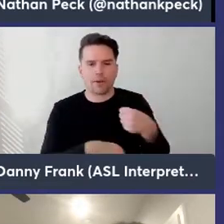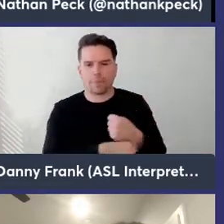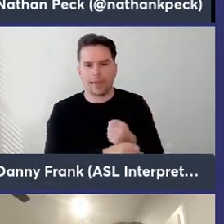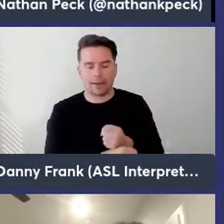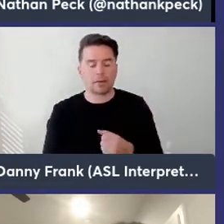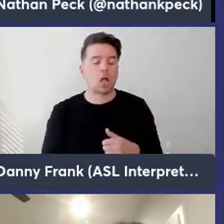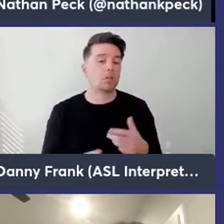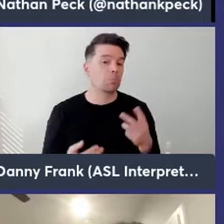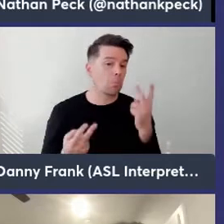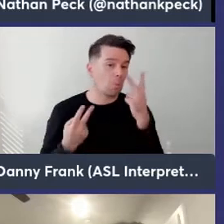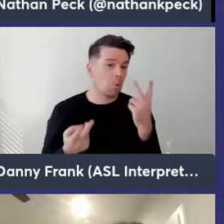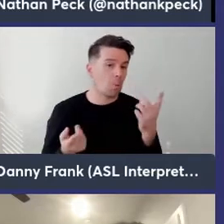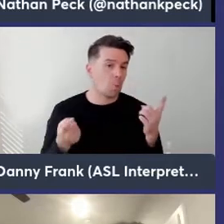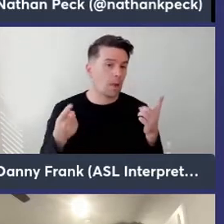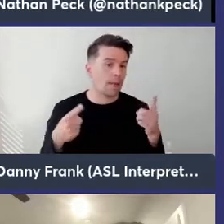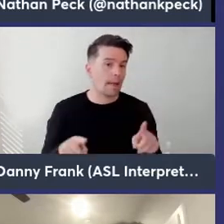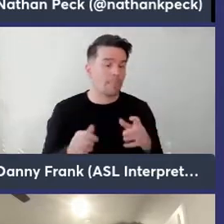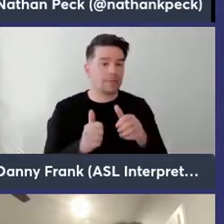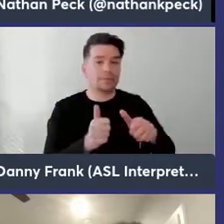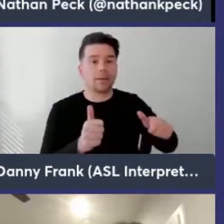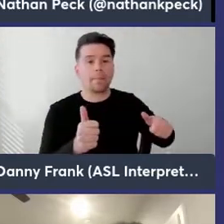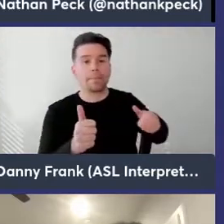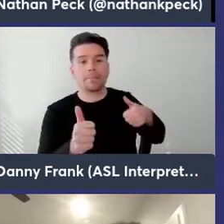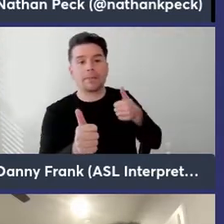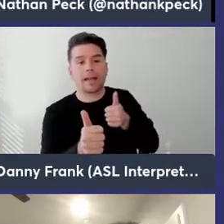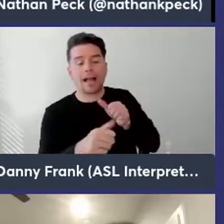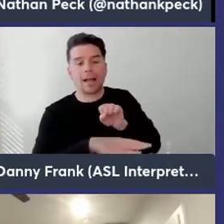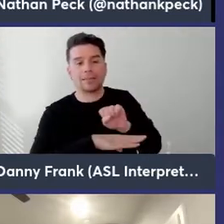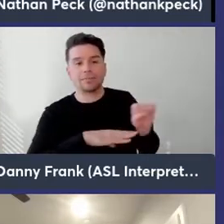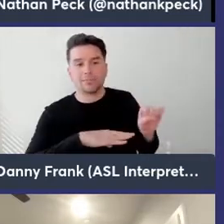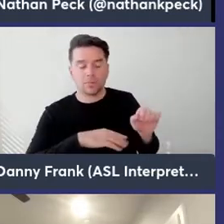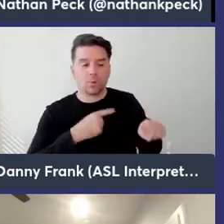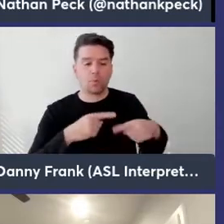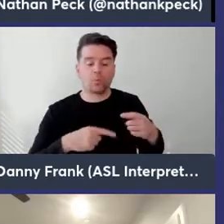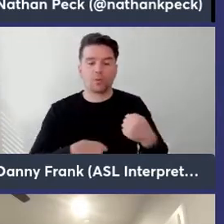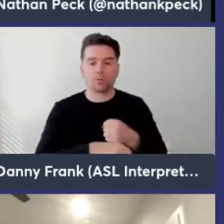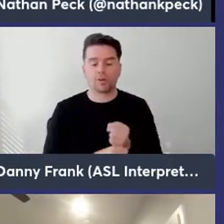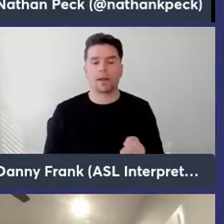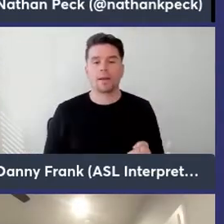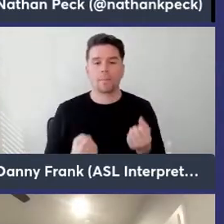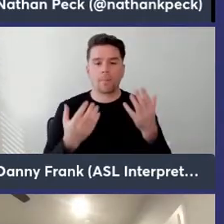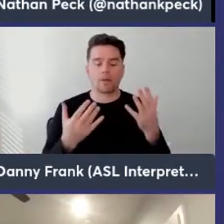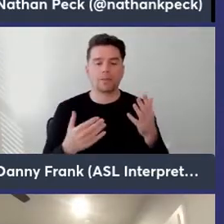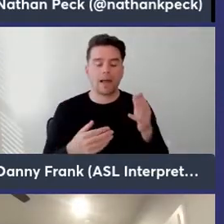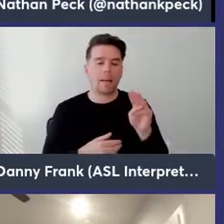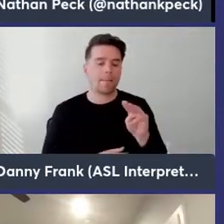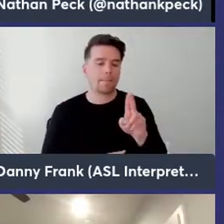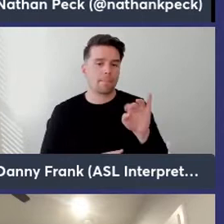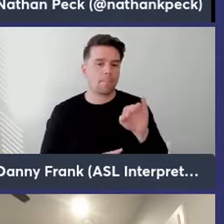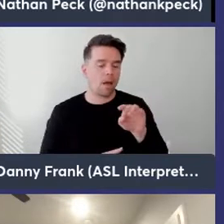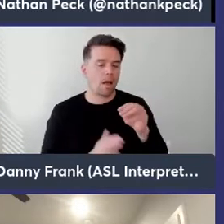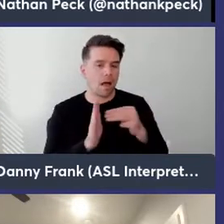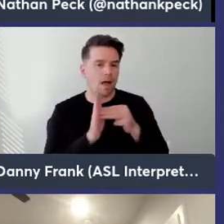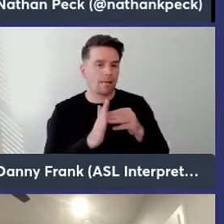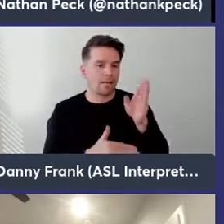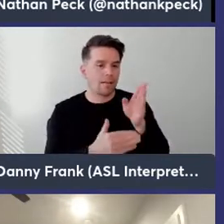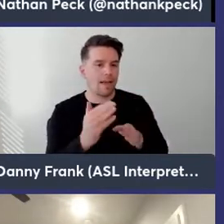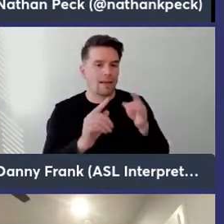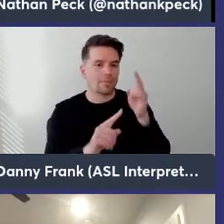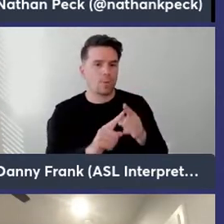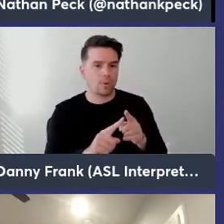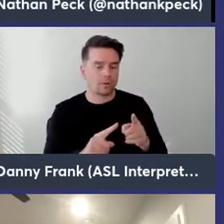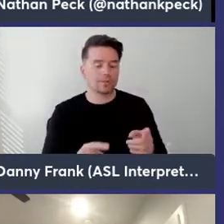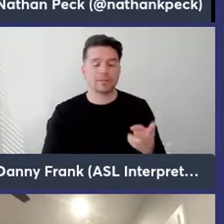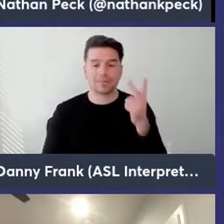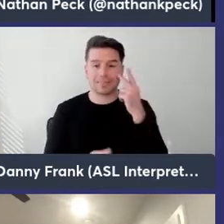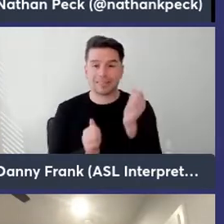what goes on behind the hood when you create a multimodal endpoint. So we are seeing a multimodal endpoint with two instances, which